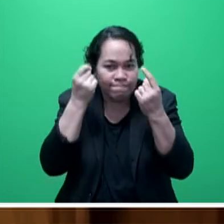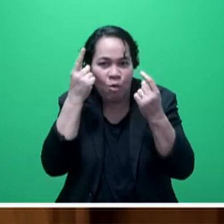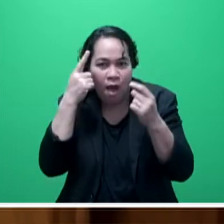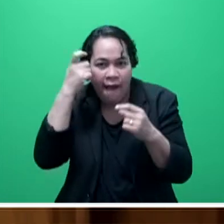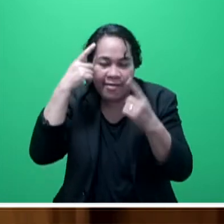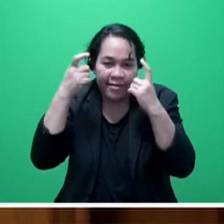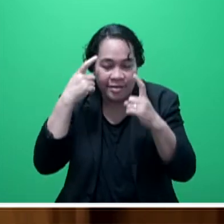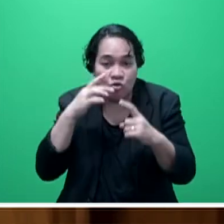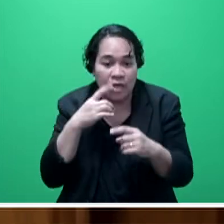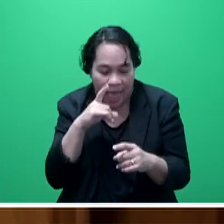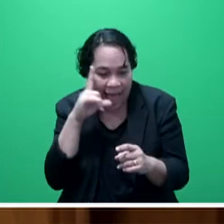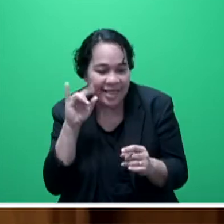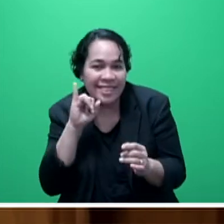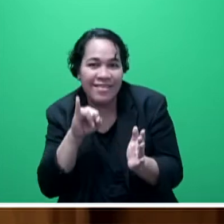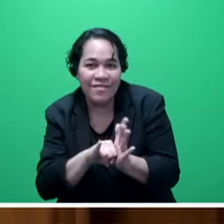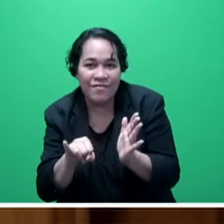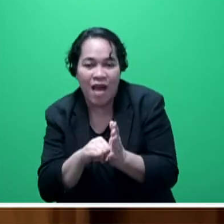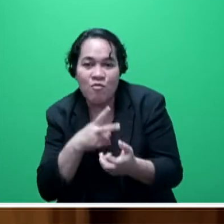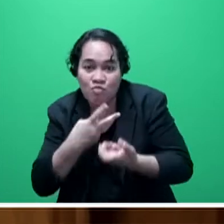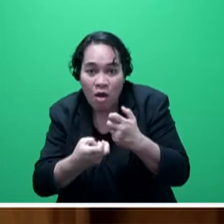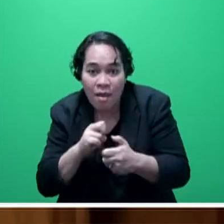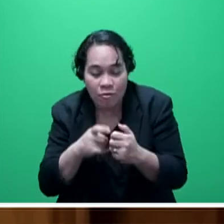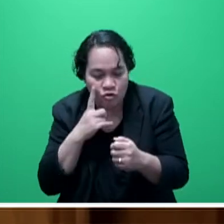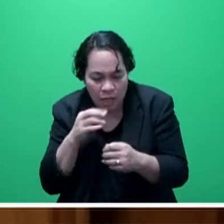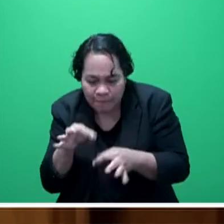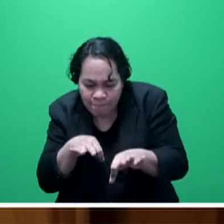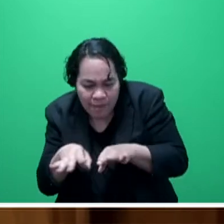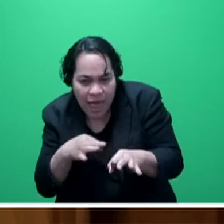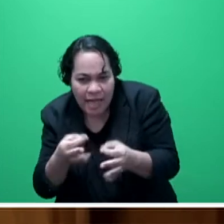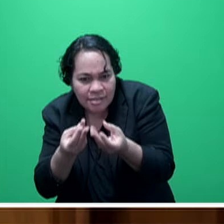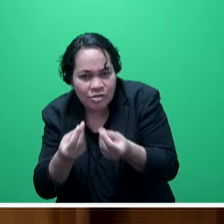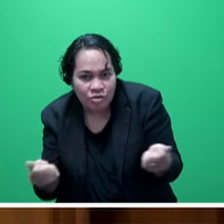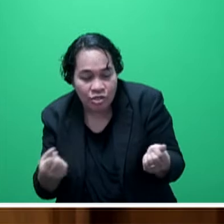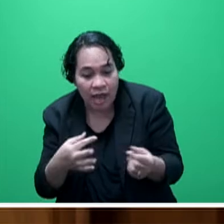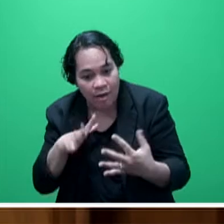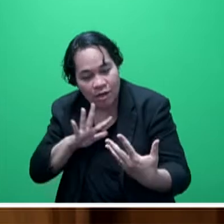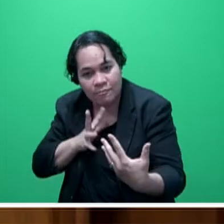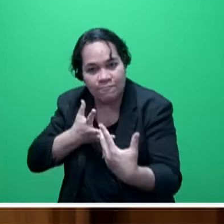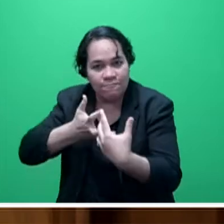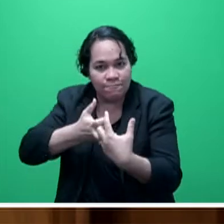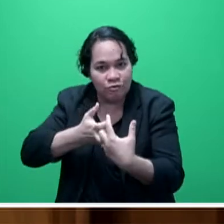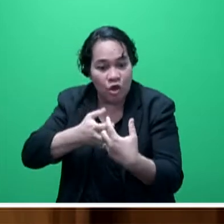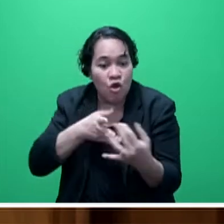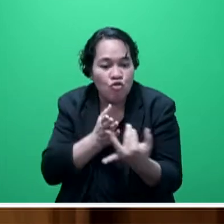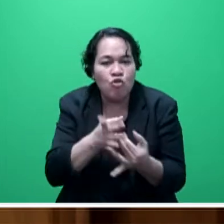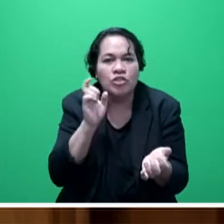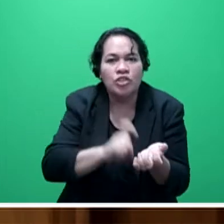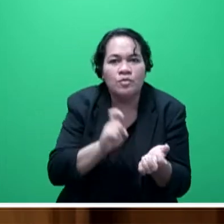to identify problems, formulate solutions and adapt promptly through cost-effective